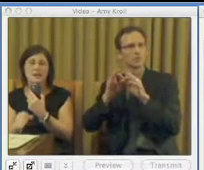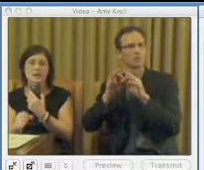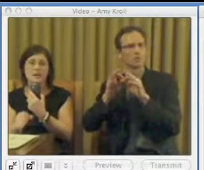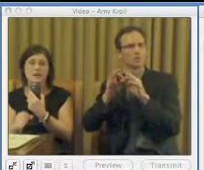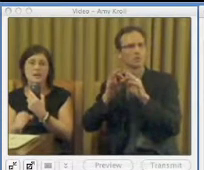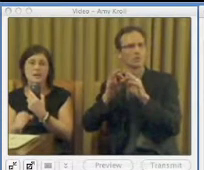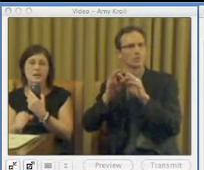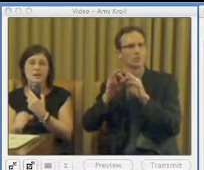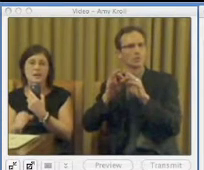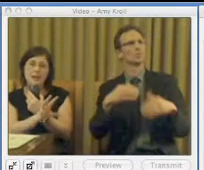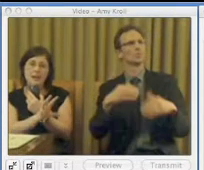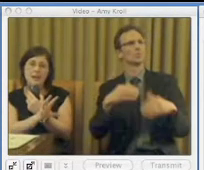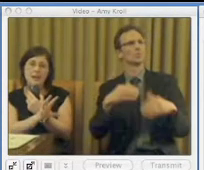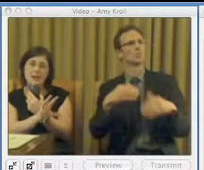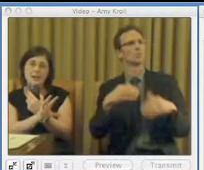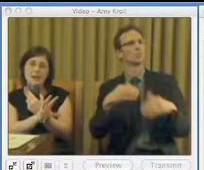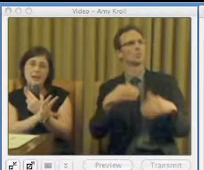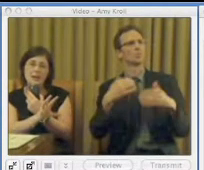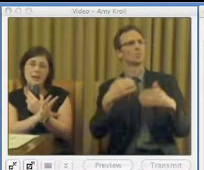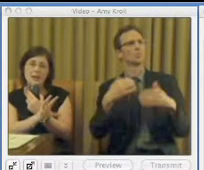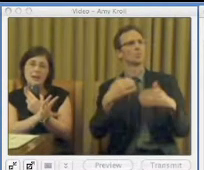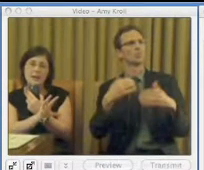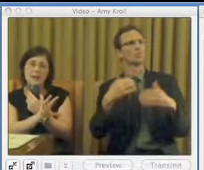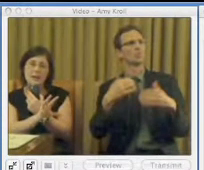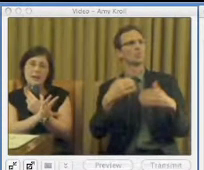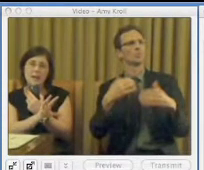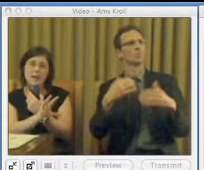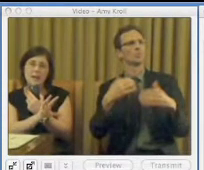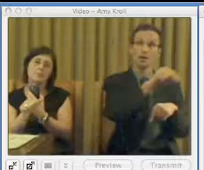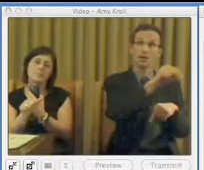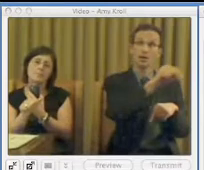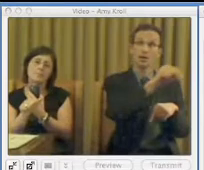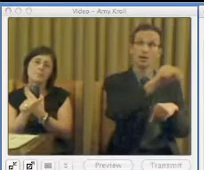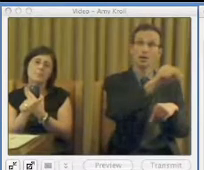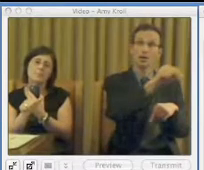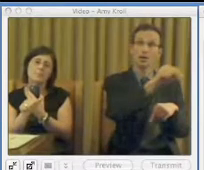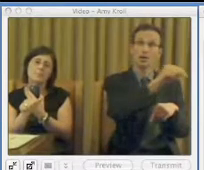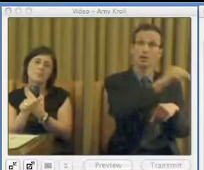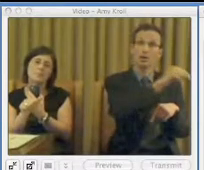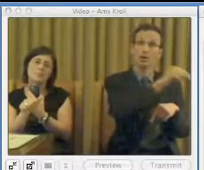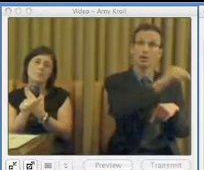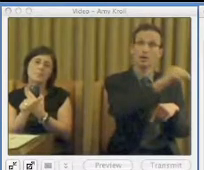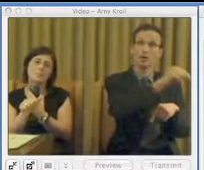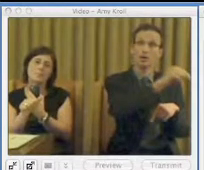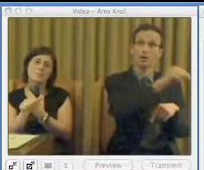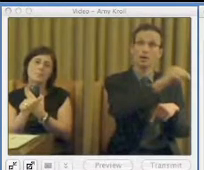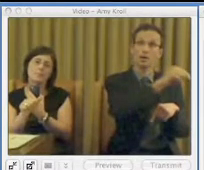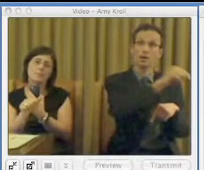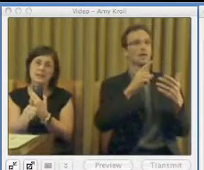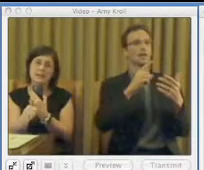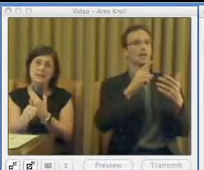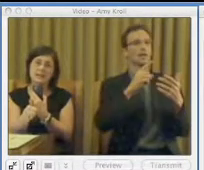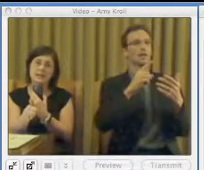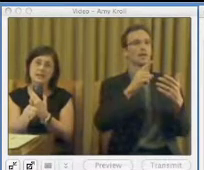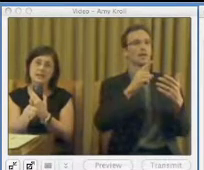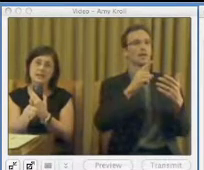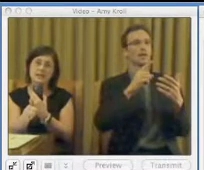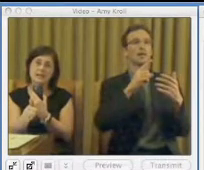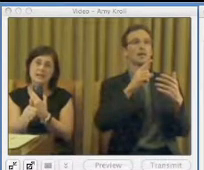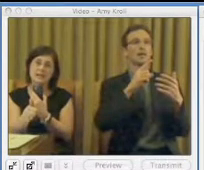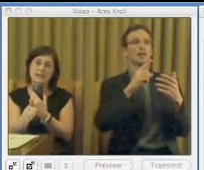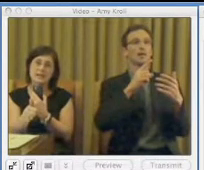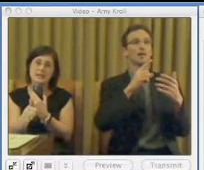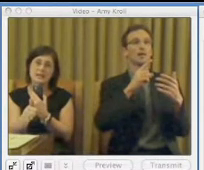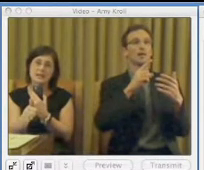setting, spoken language interpreters will be working simultaneously, usually only in